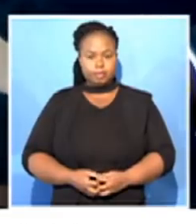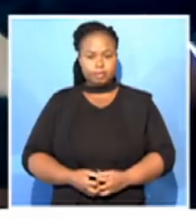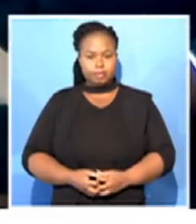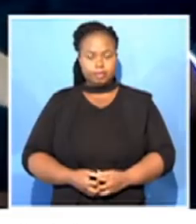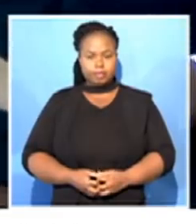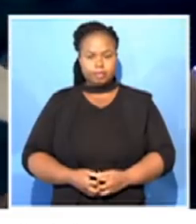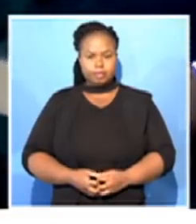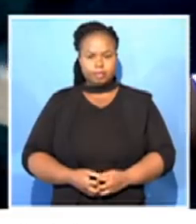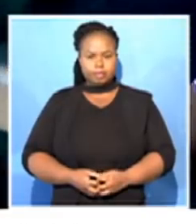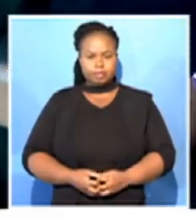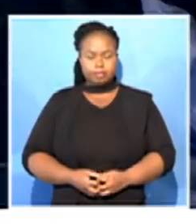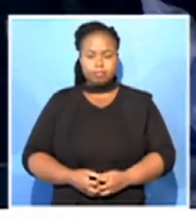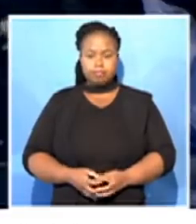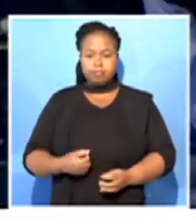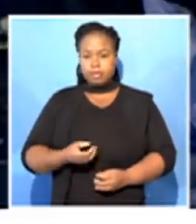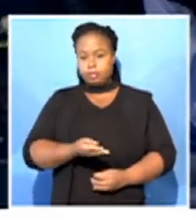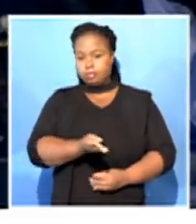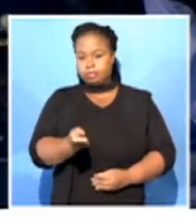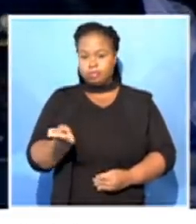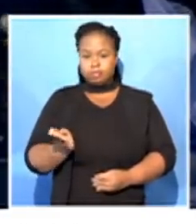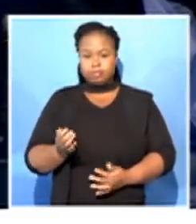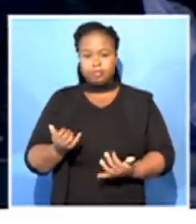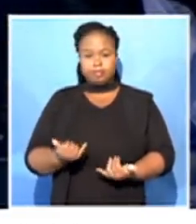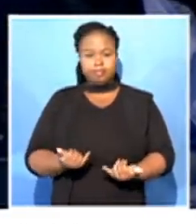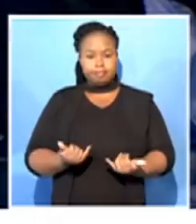In the presence of everyone assembled here,